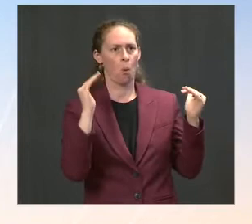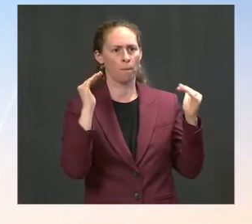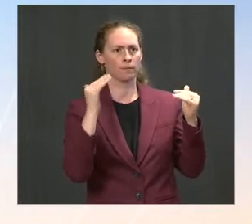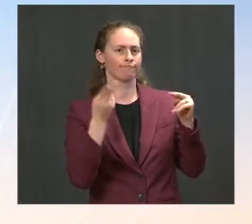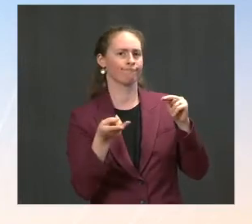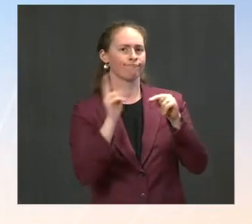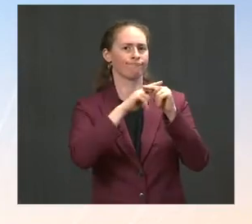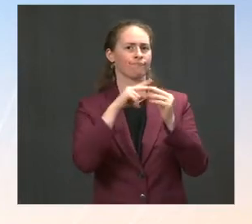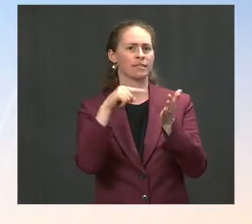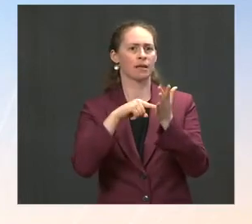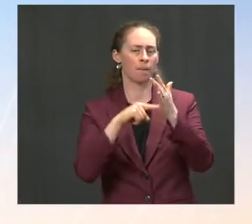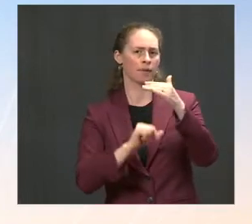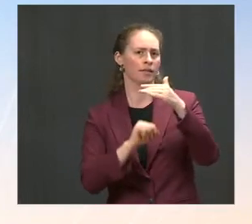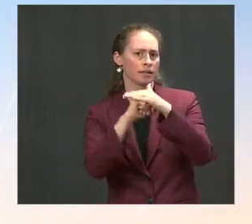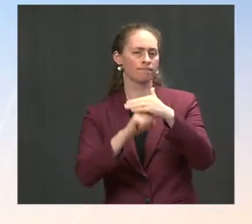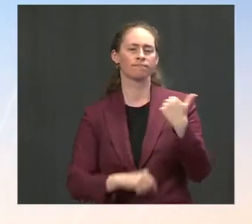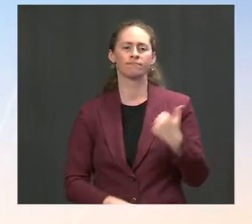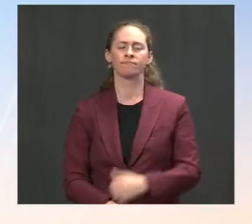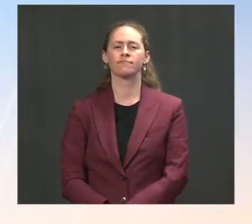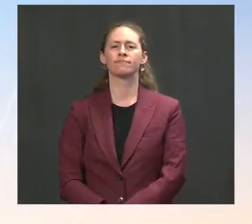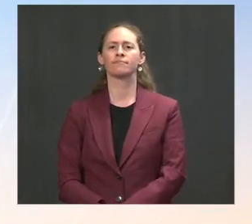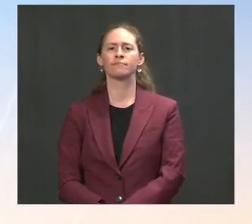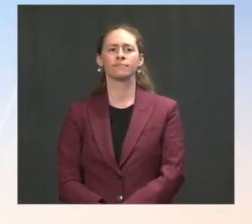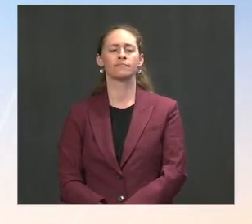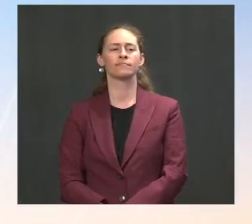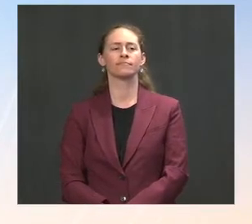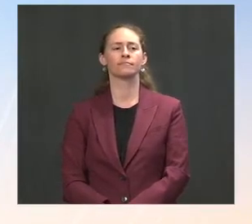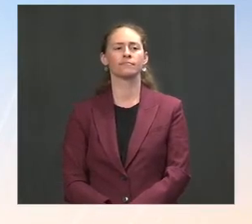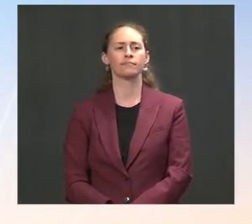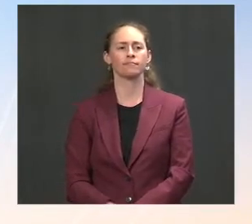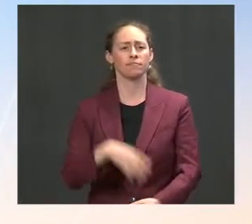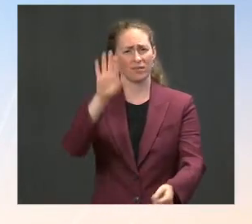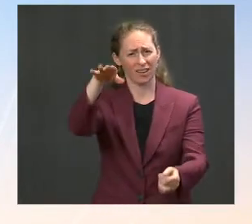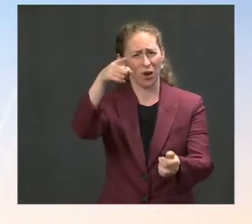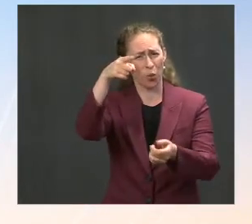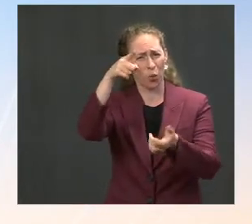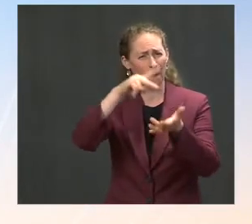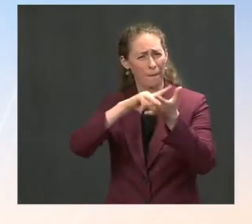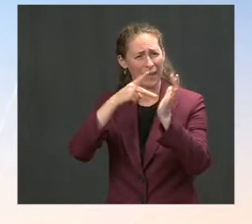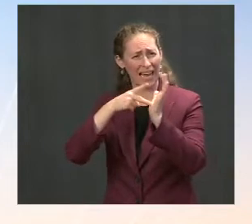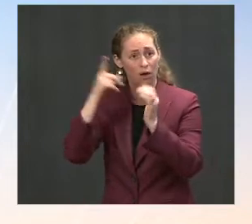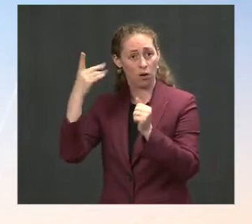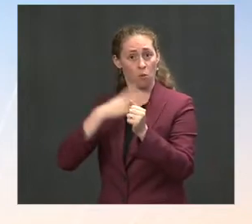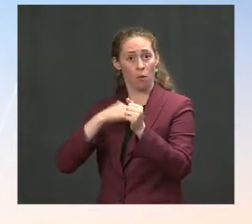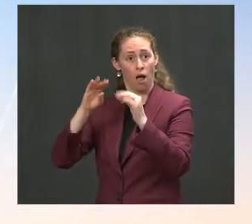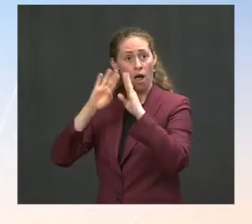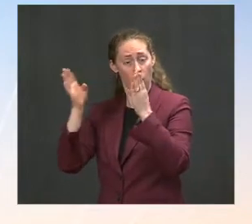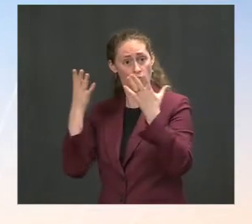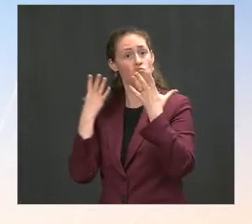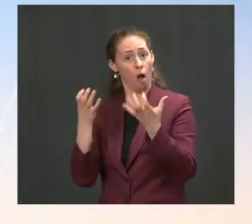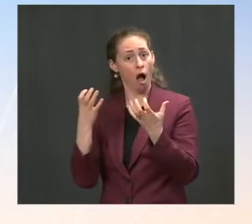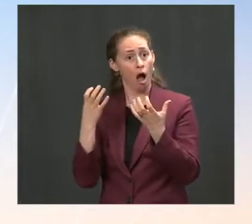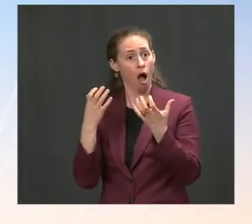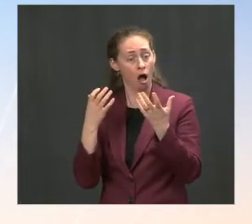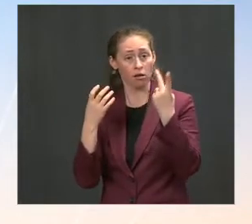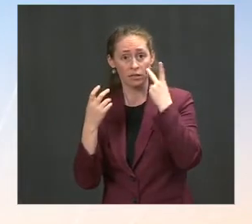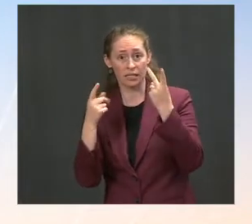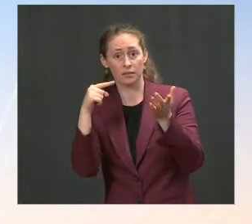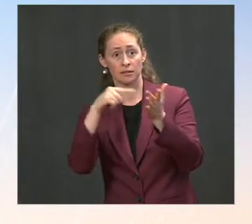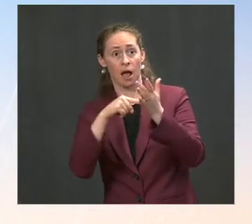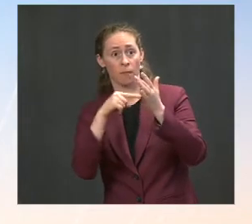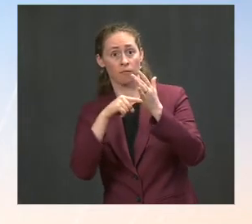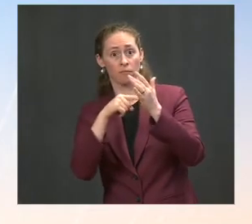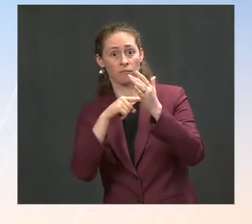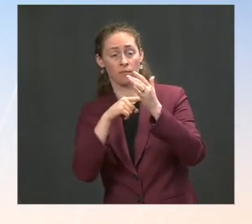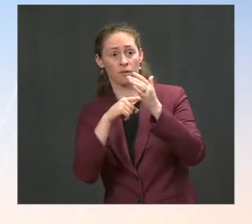House communicating to congressional leaders that you'd like to see this debt limit extended before they recess for August? I'm not here to set a new